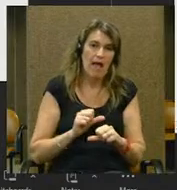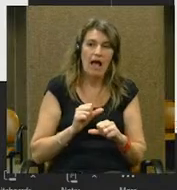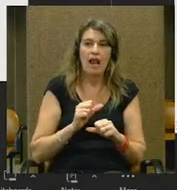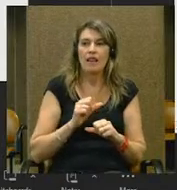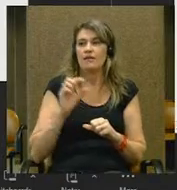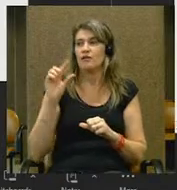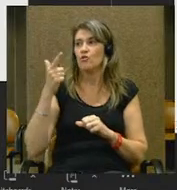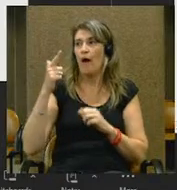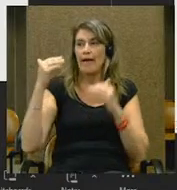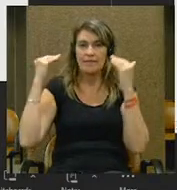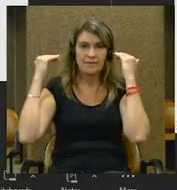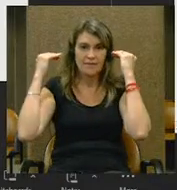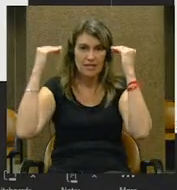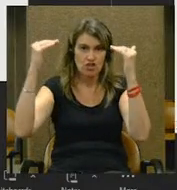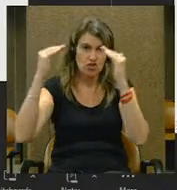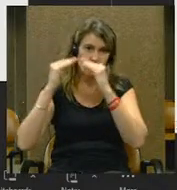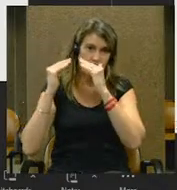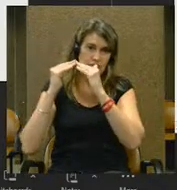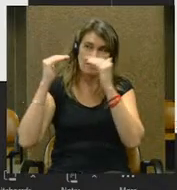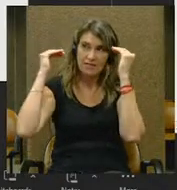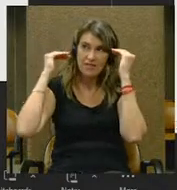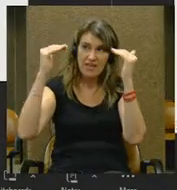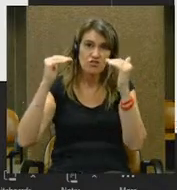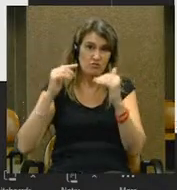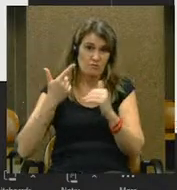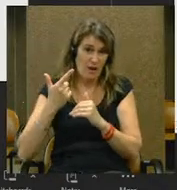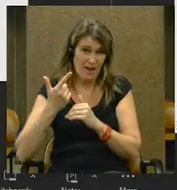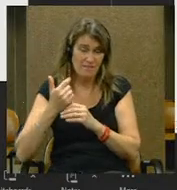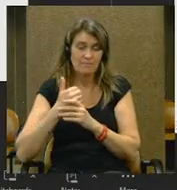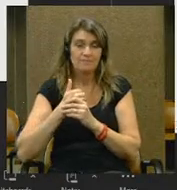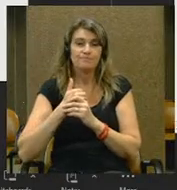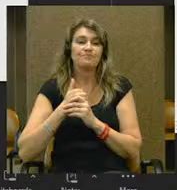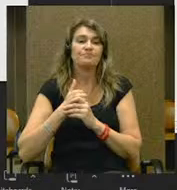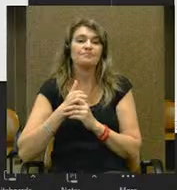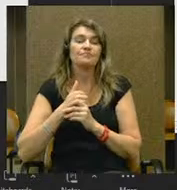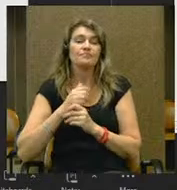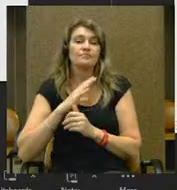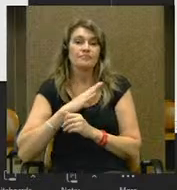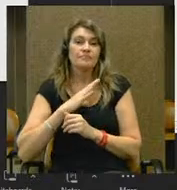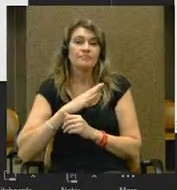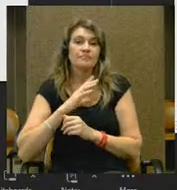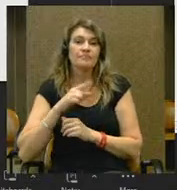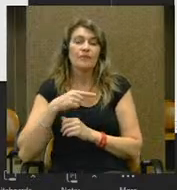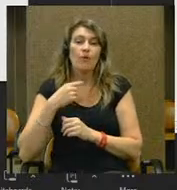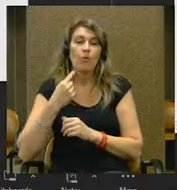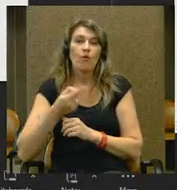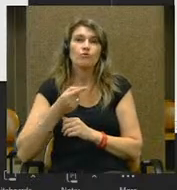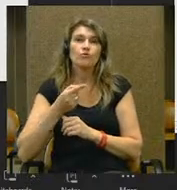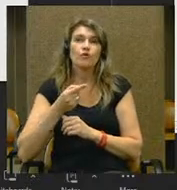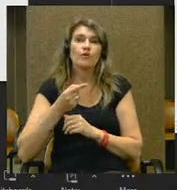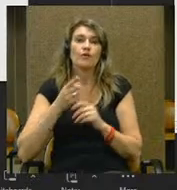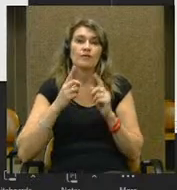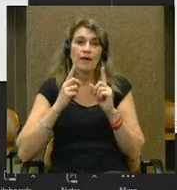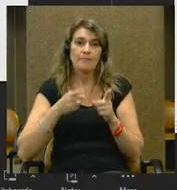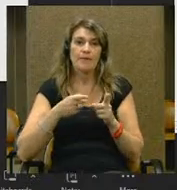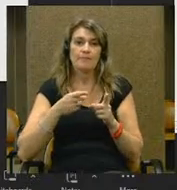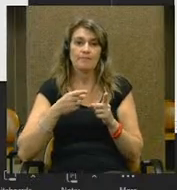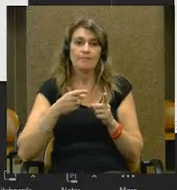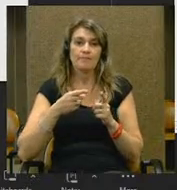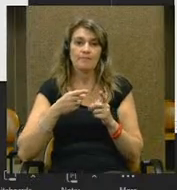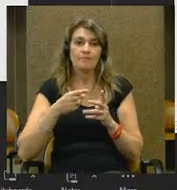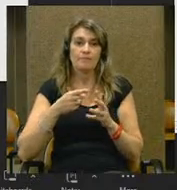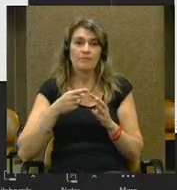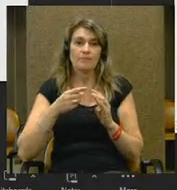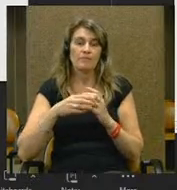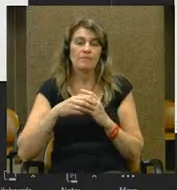Certainly, one of the things that is quite clear is early childhood adversity, trauma, and parents appears to